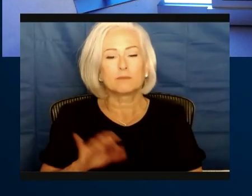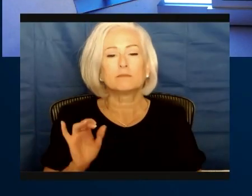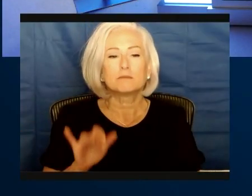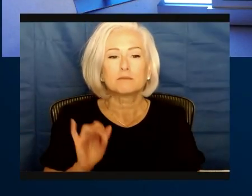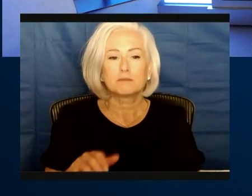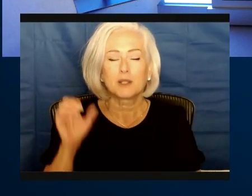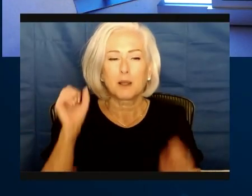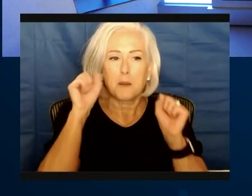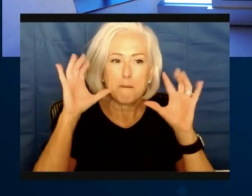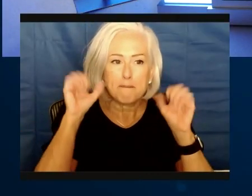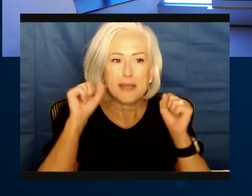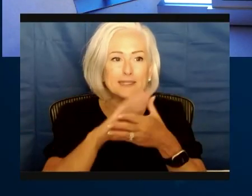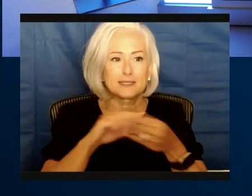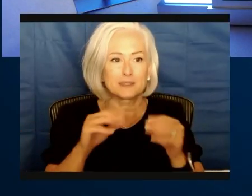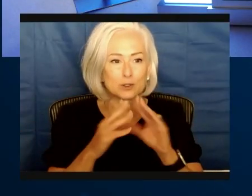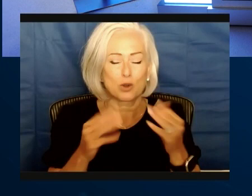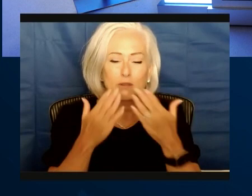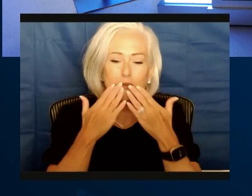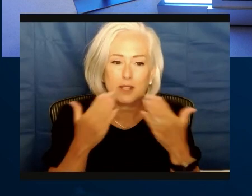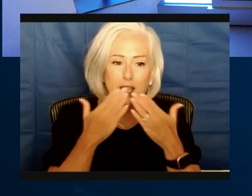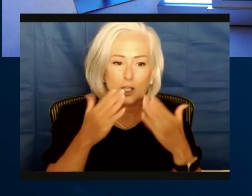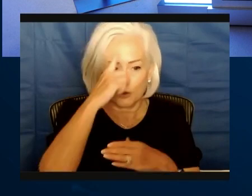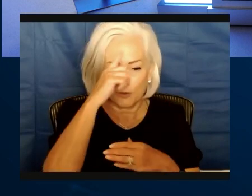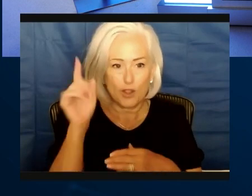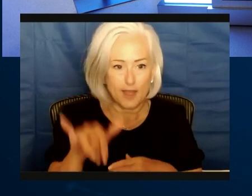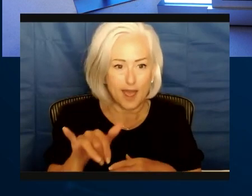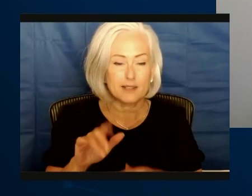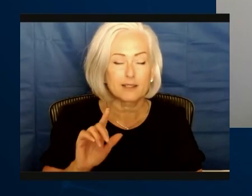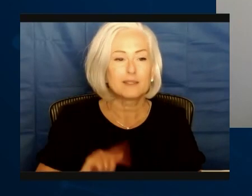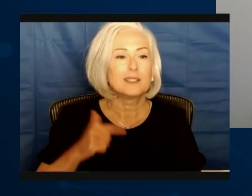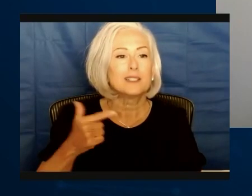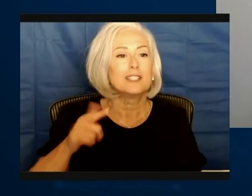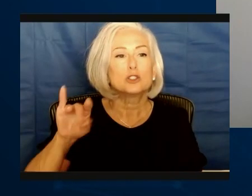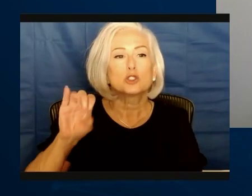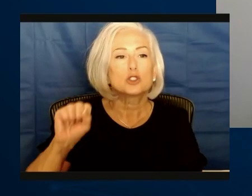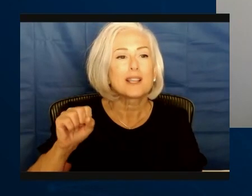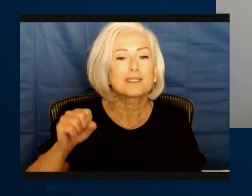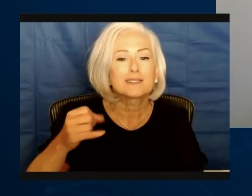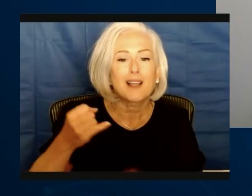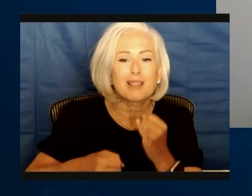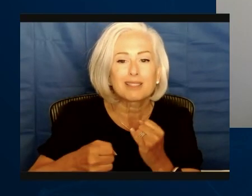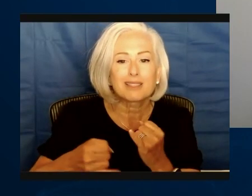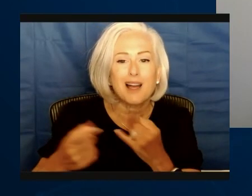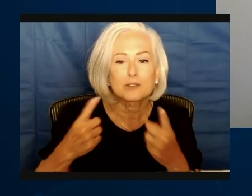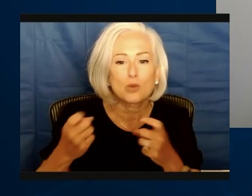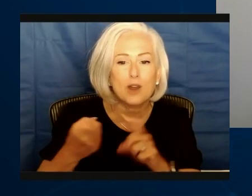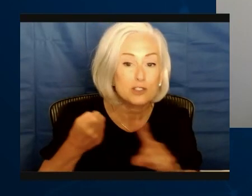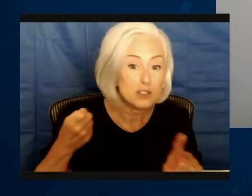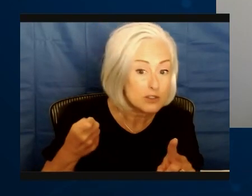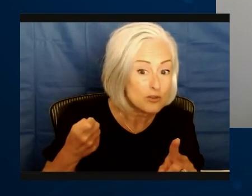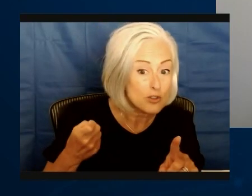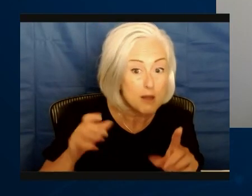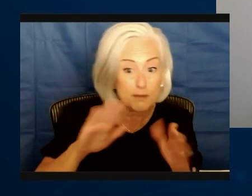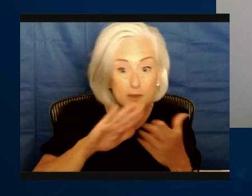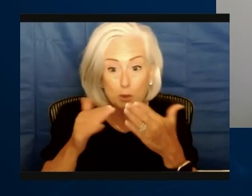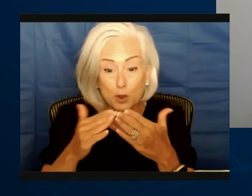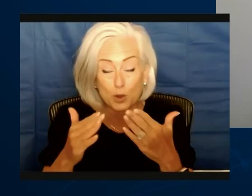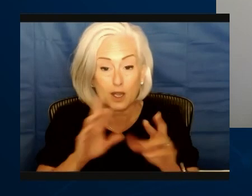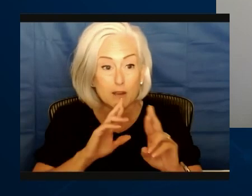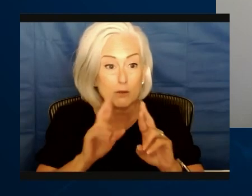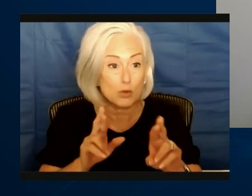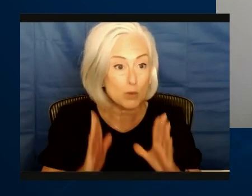story. Well, thank you guys for that. Okay, Jess, let me turn back. Any questions from our community or any reporter questions out there today? I have just a